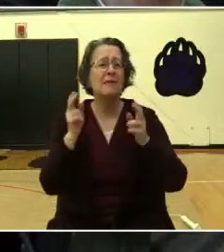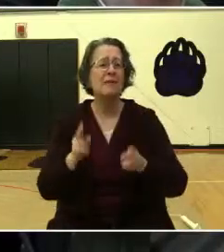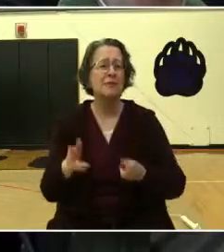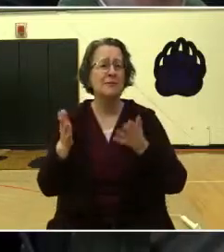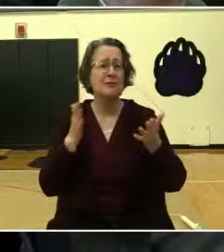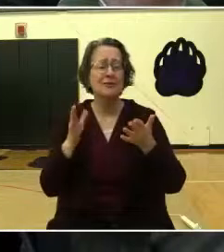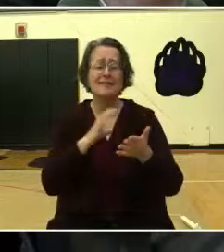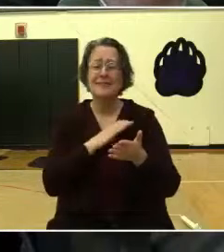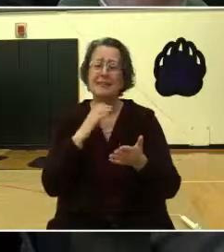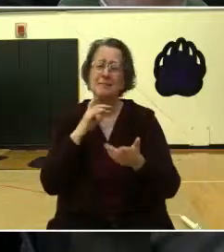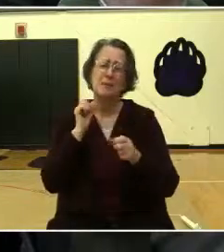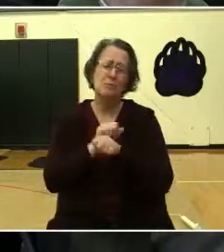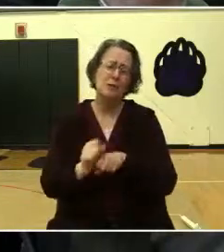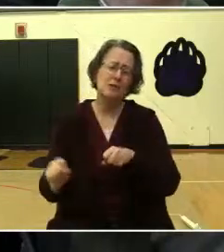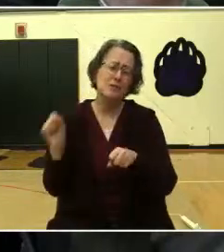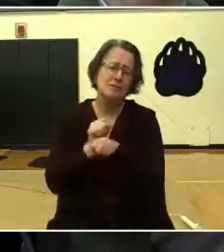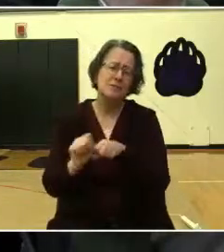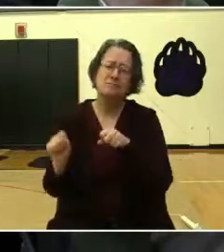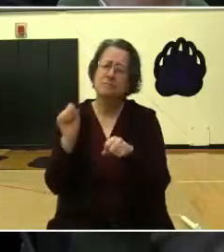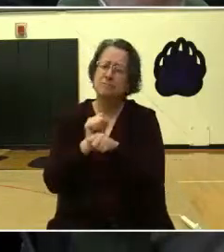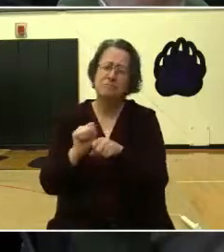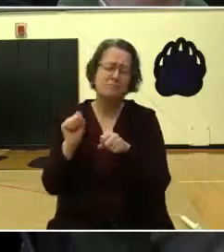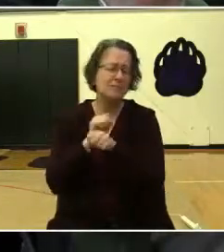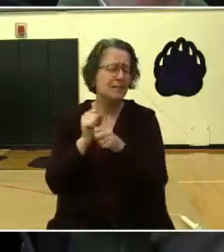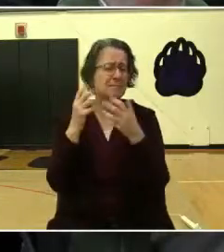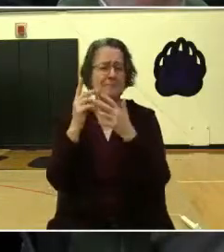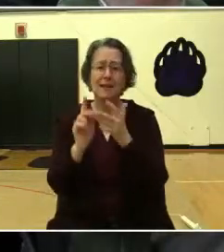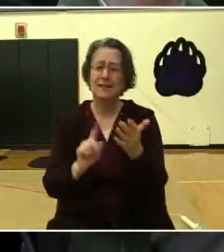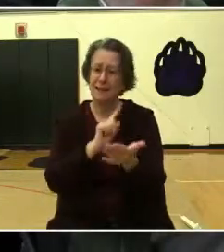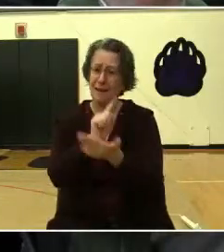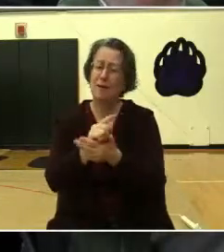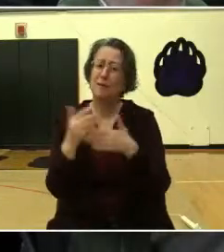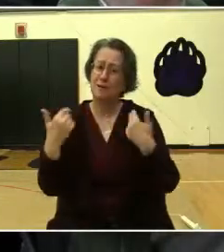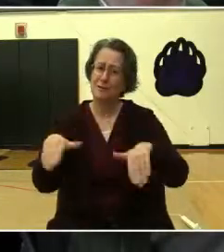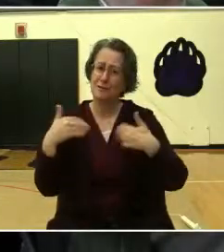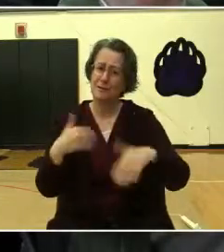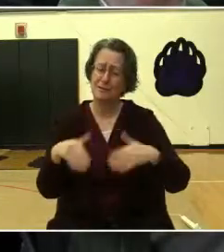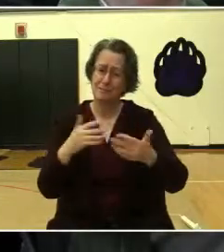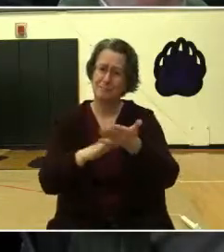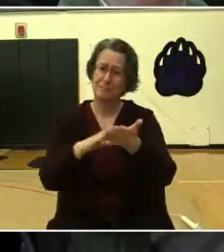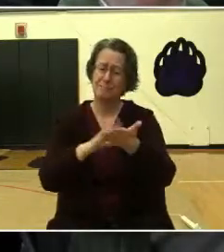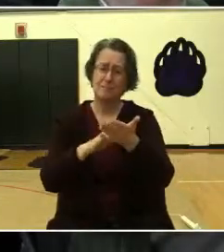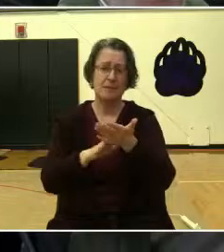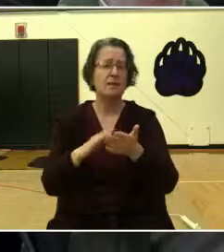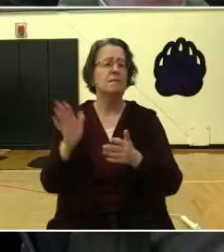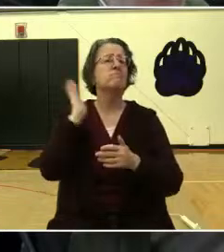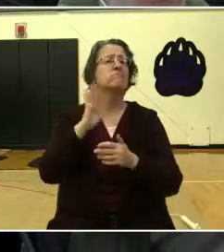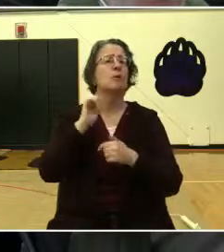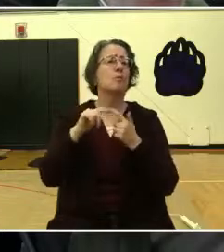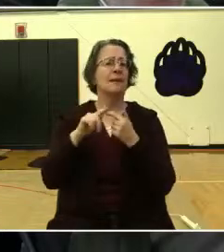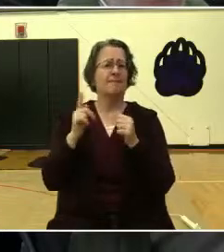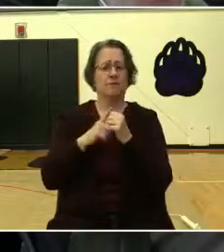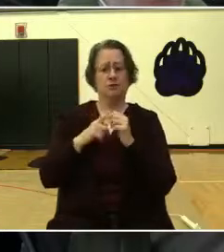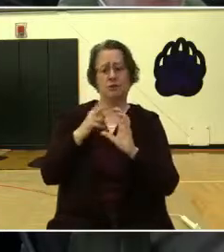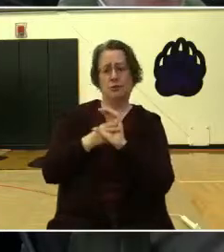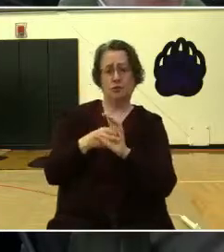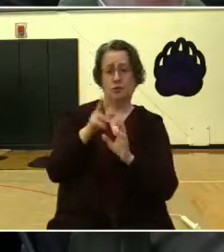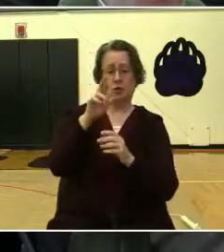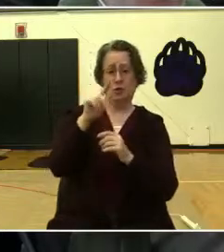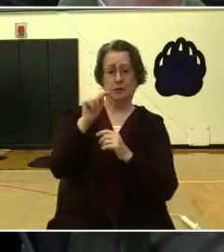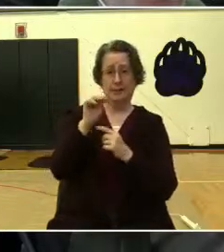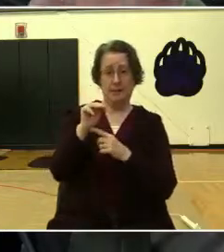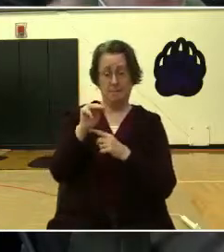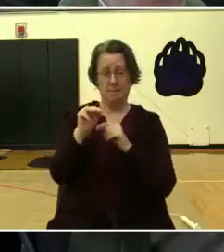this there was a time when I first became a town rep where these kinds of allocations were